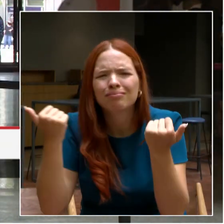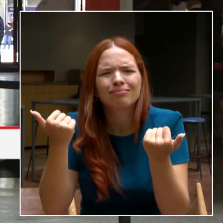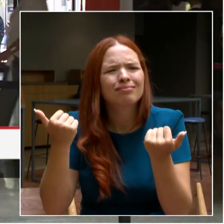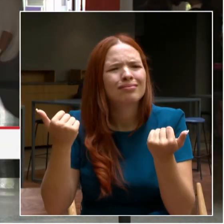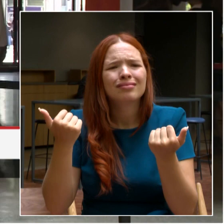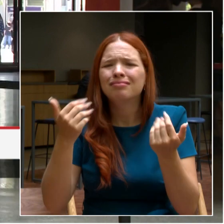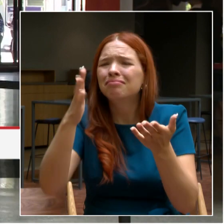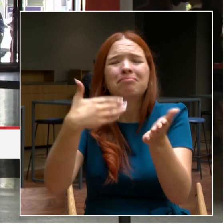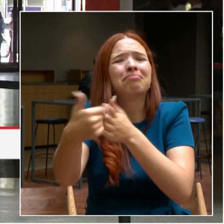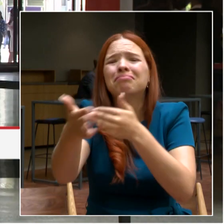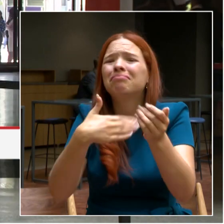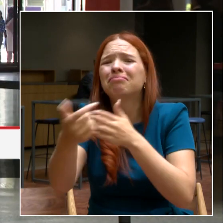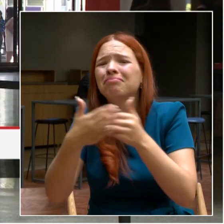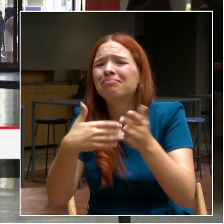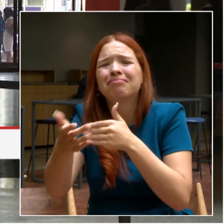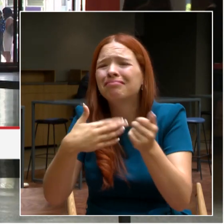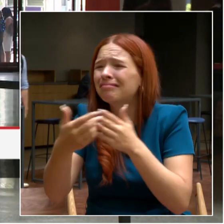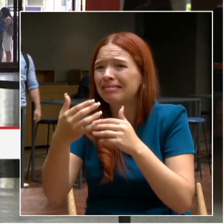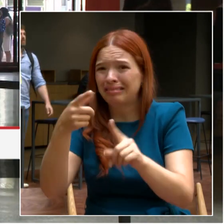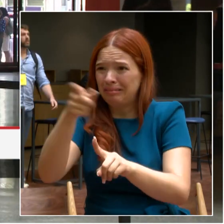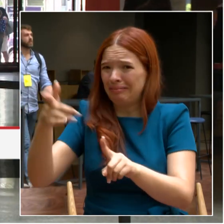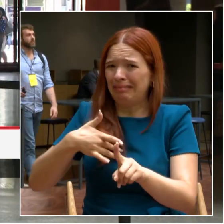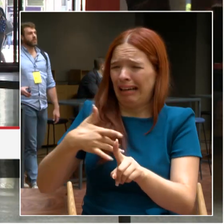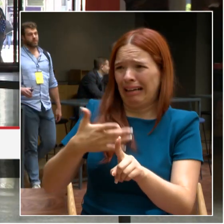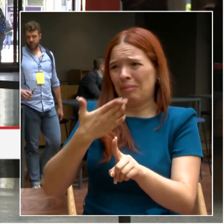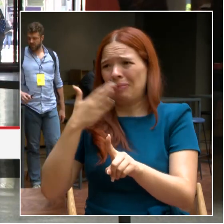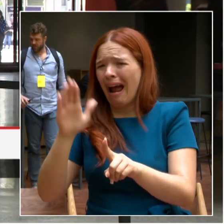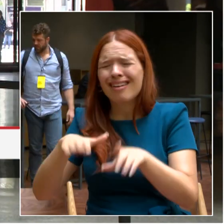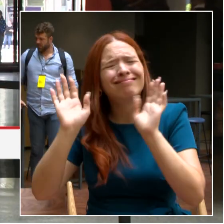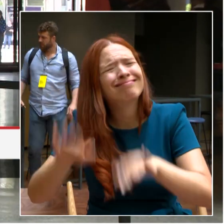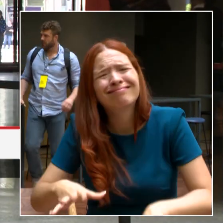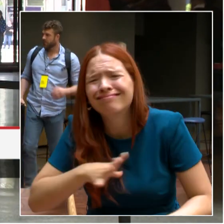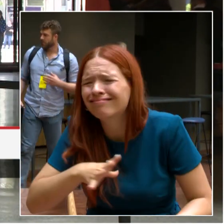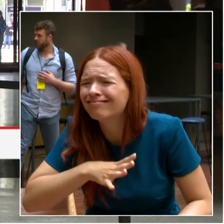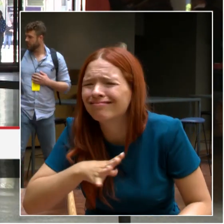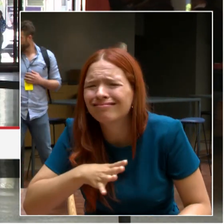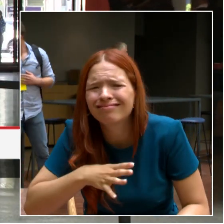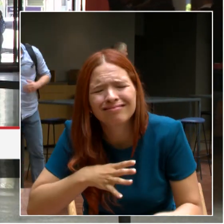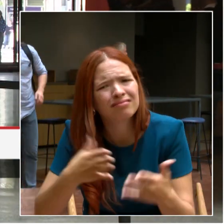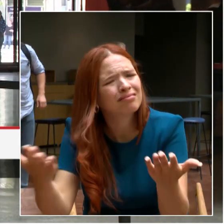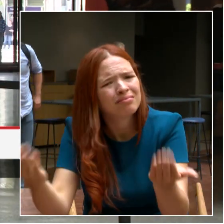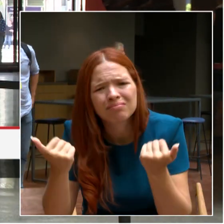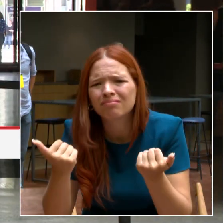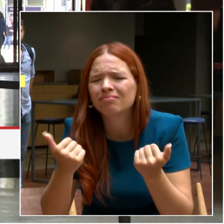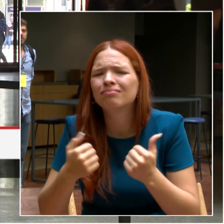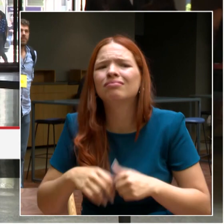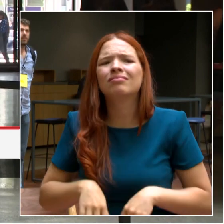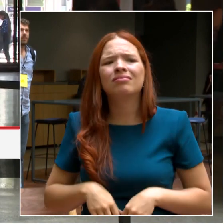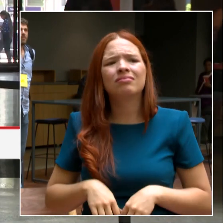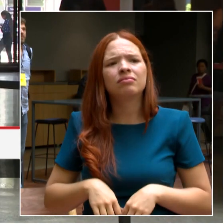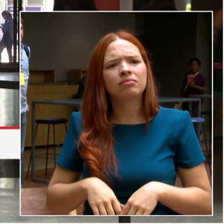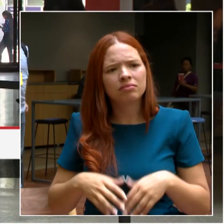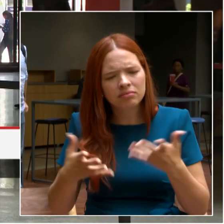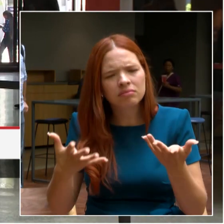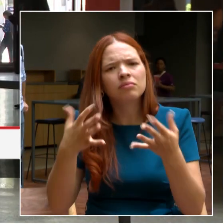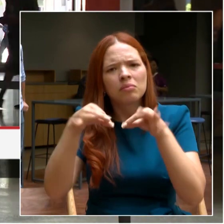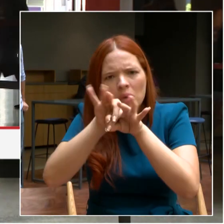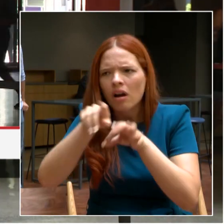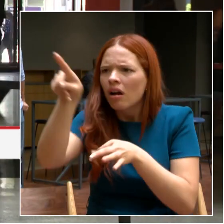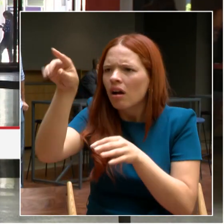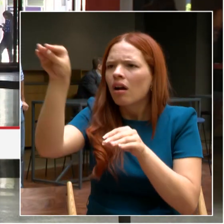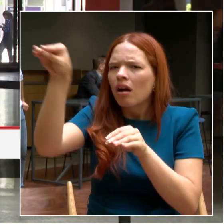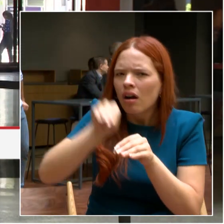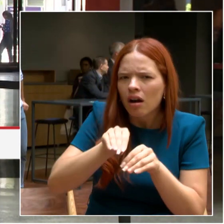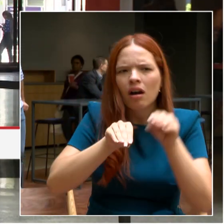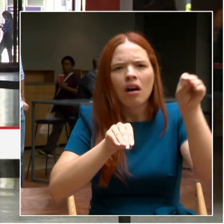space for us to really get big, bold, visionary ideas out there, because we want to make sure we begin to document those, and then we'll engage in the next